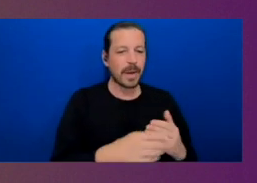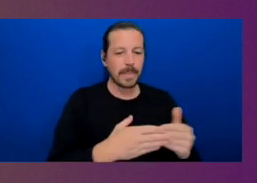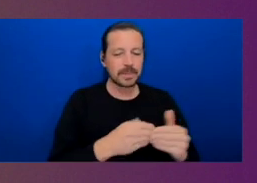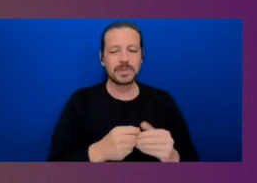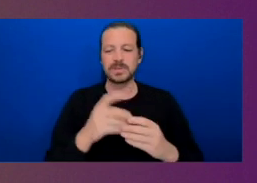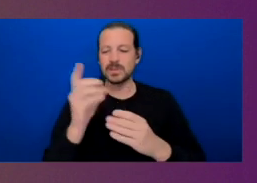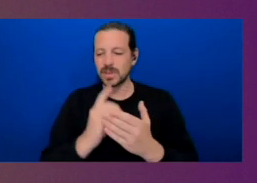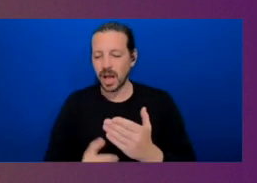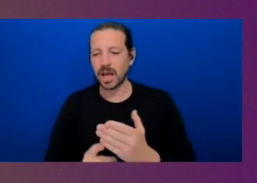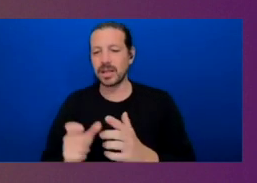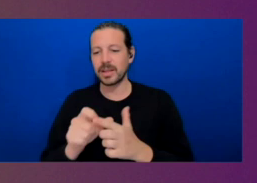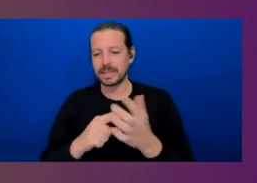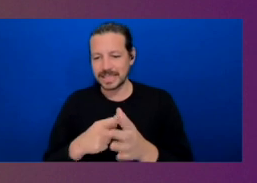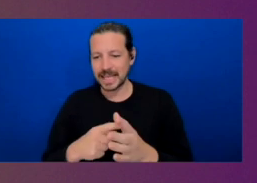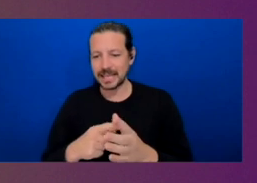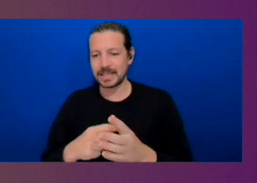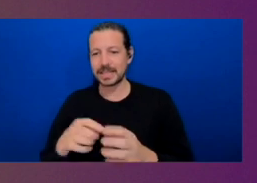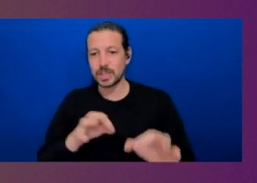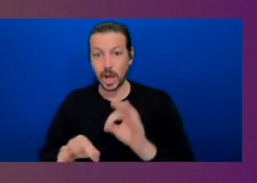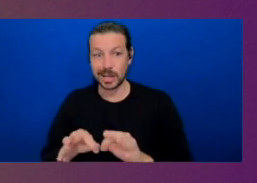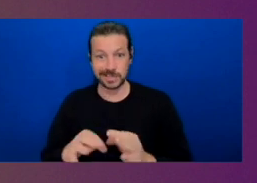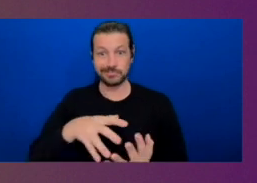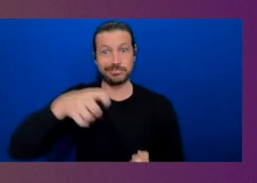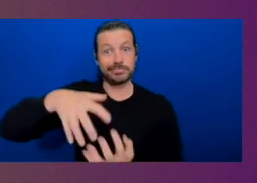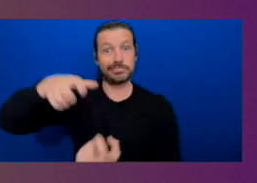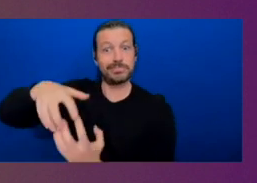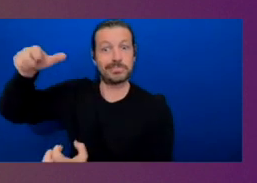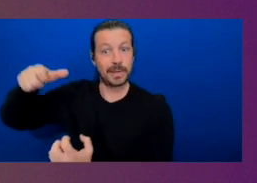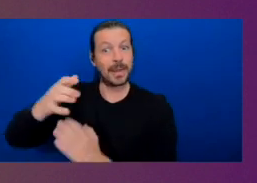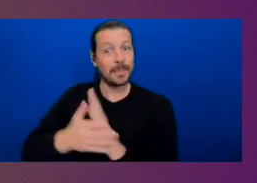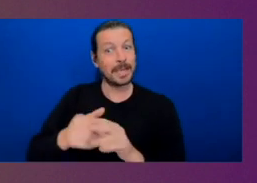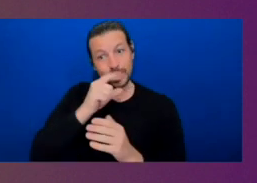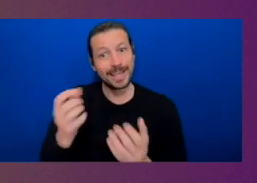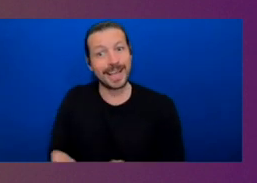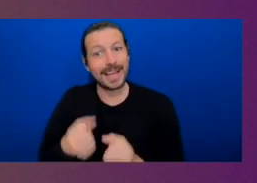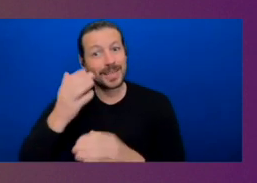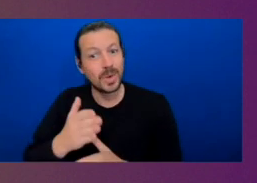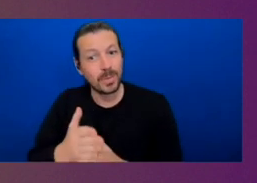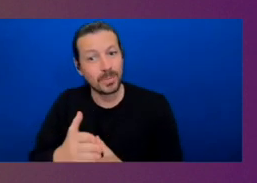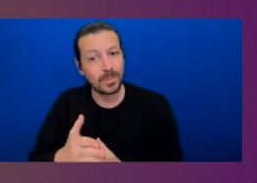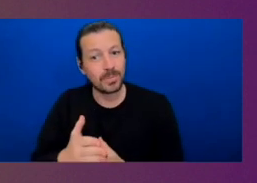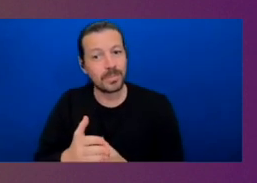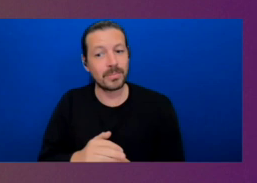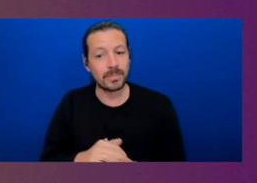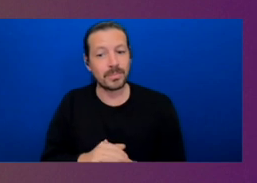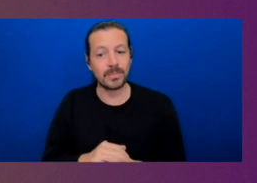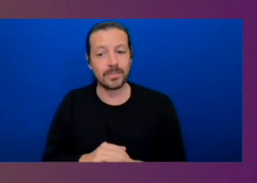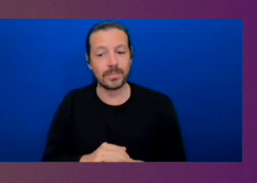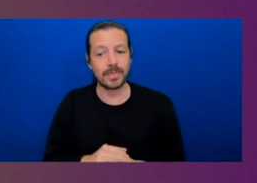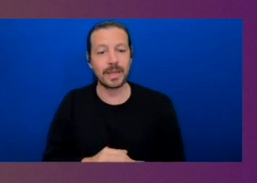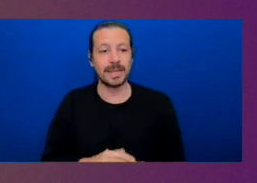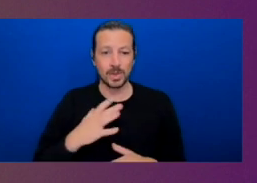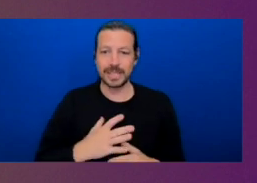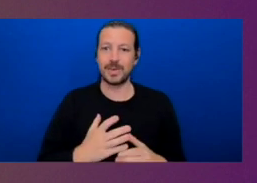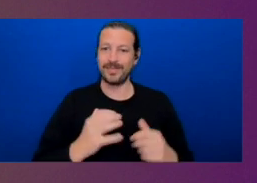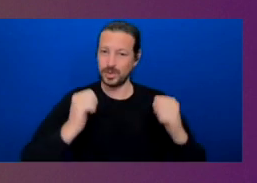science certifications that will give you the skills necessary to get a job. So there has to be trainings that can be